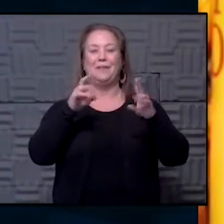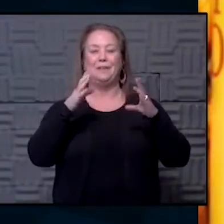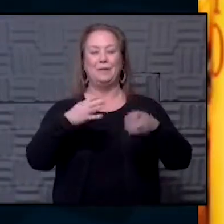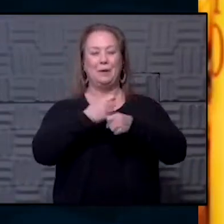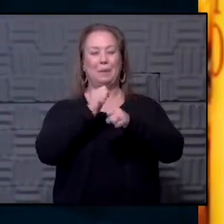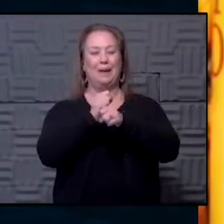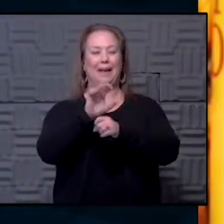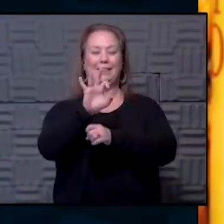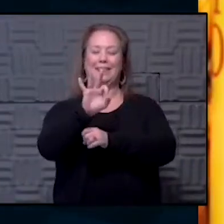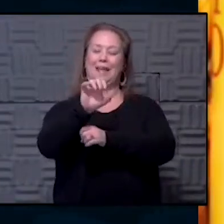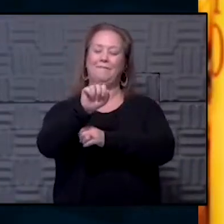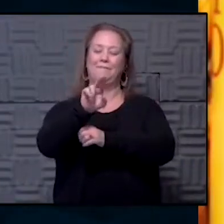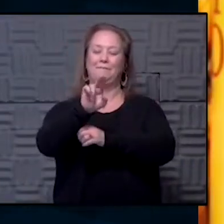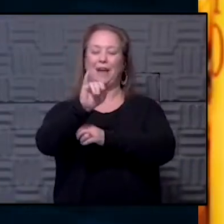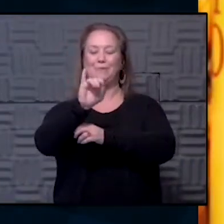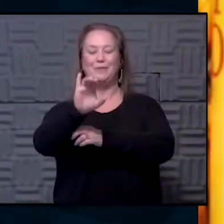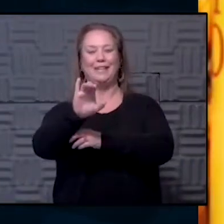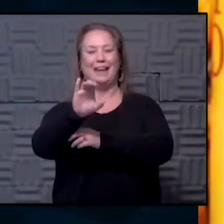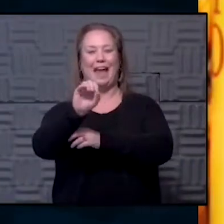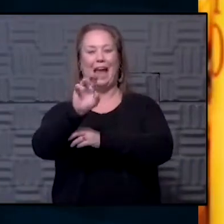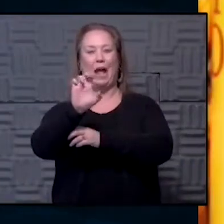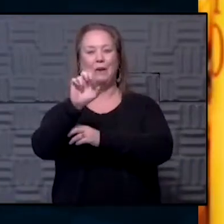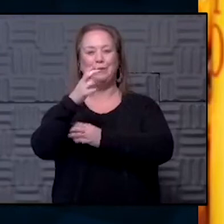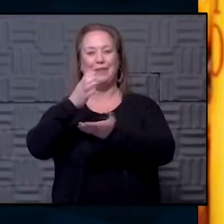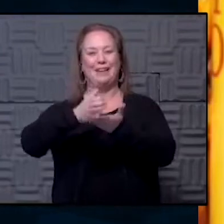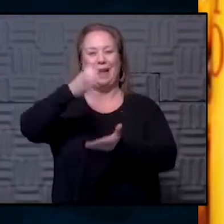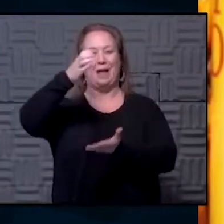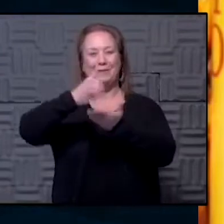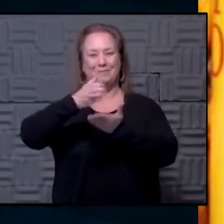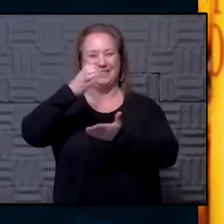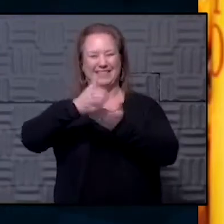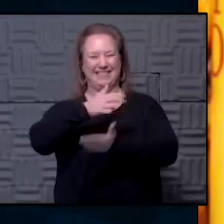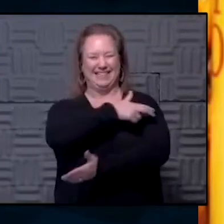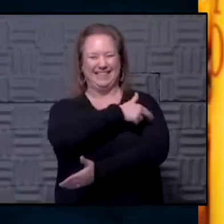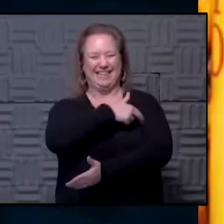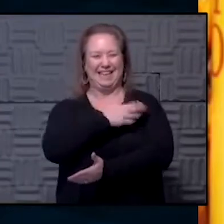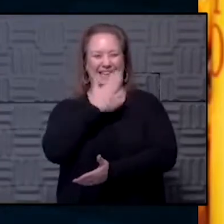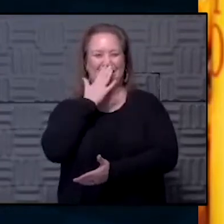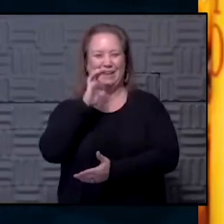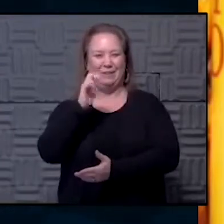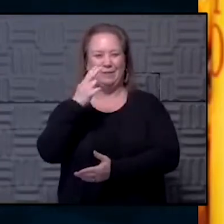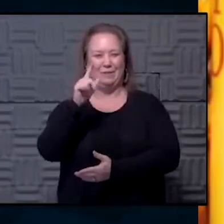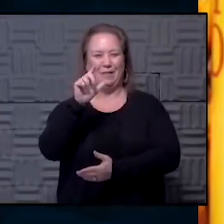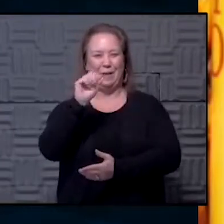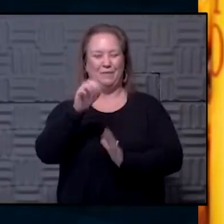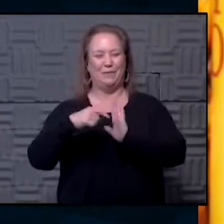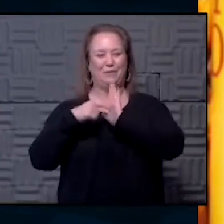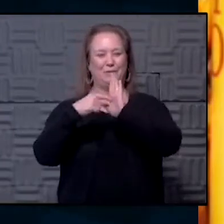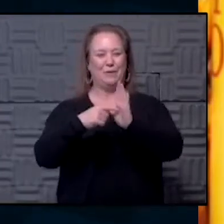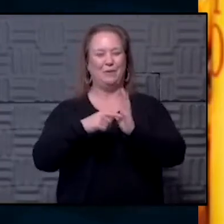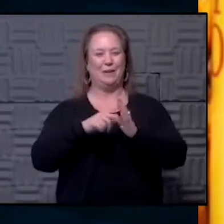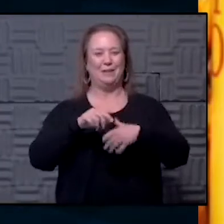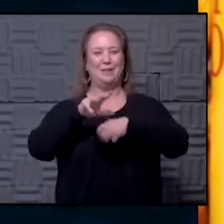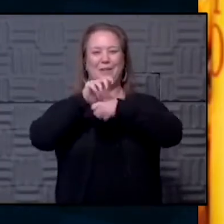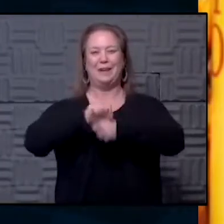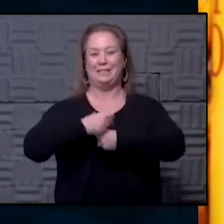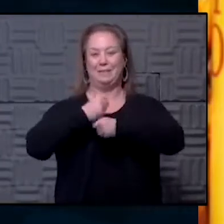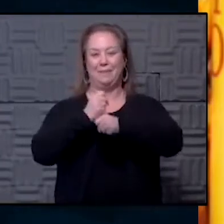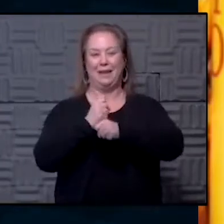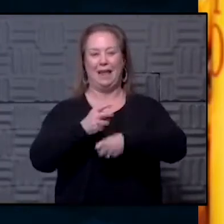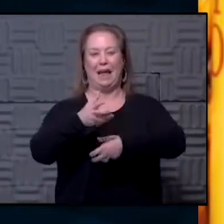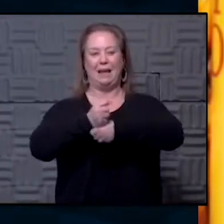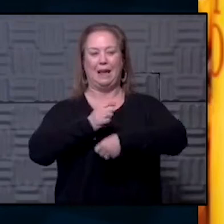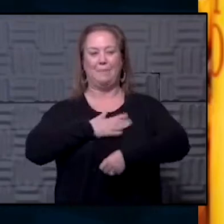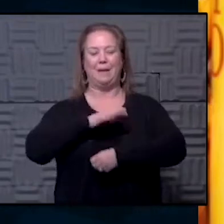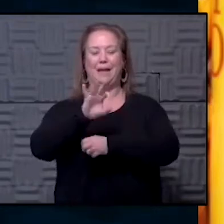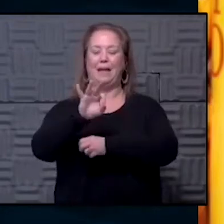the Fauci Ouchie cups. I like that. Thank you for Chloe for sharing the photos of your custom-made cups that read, I got